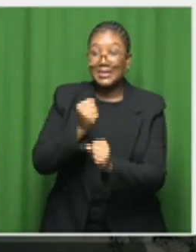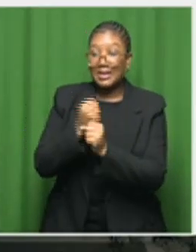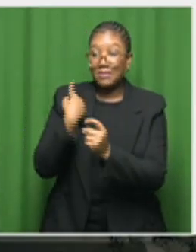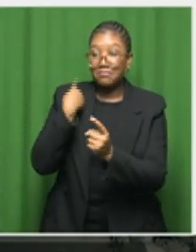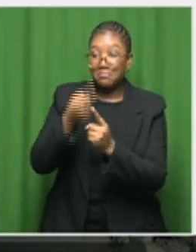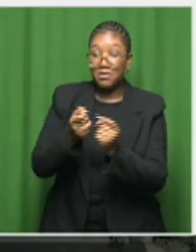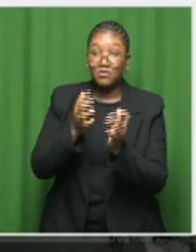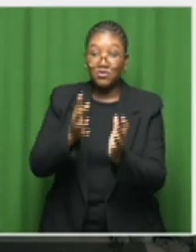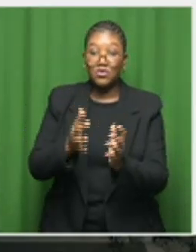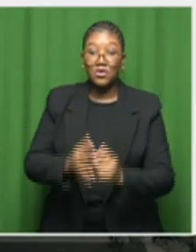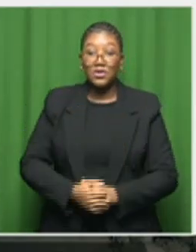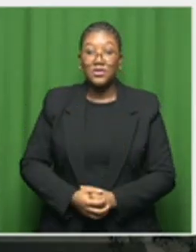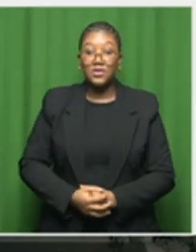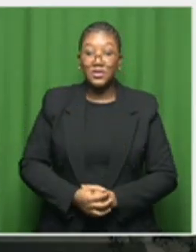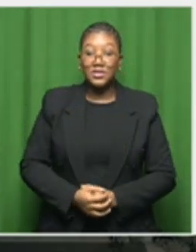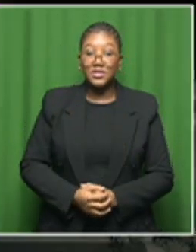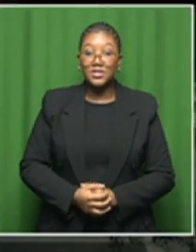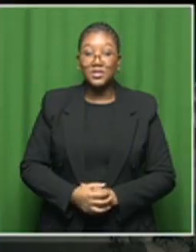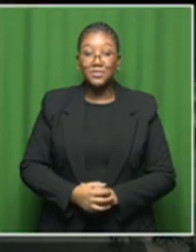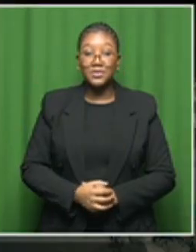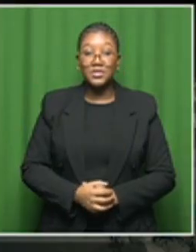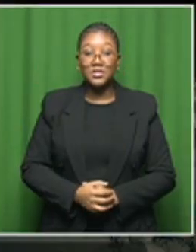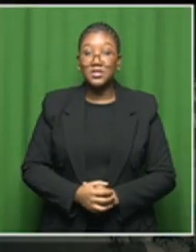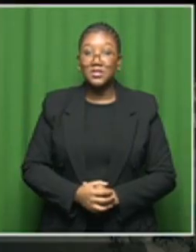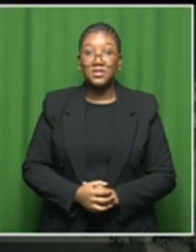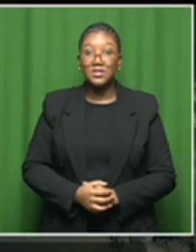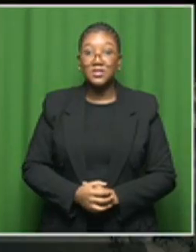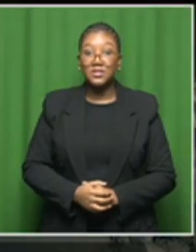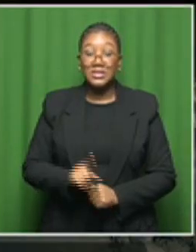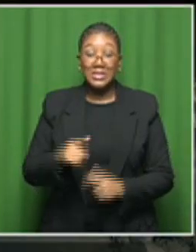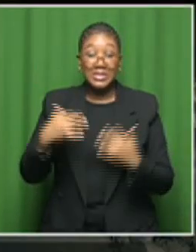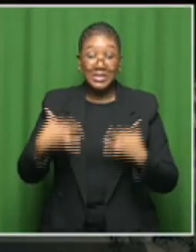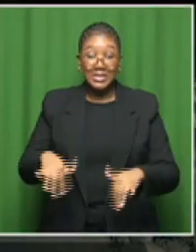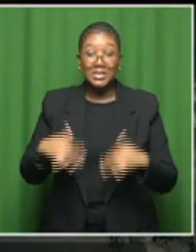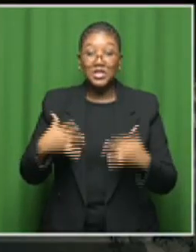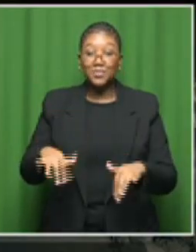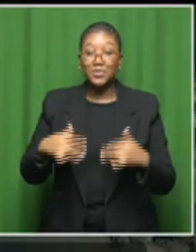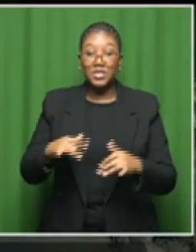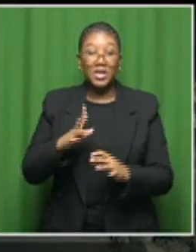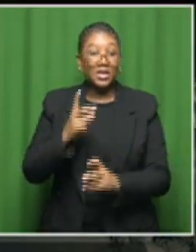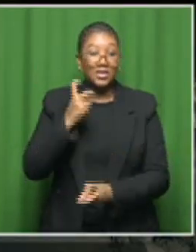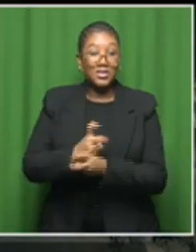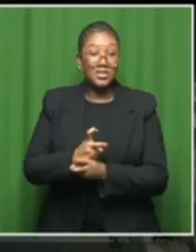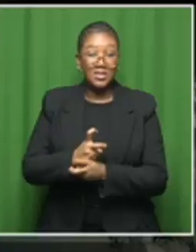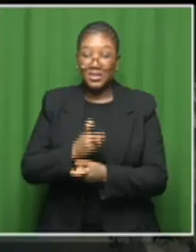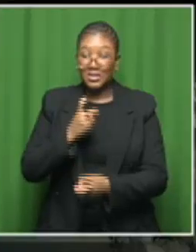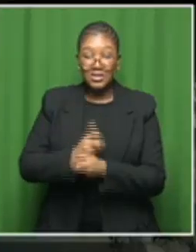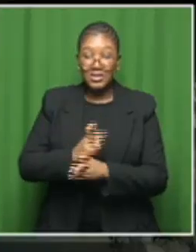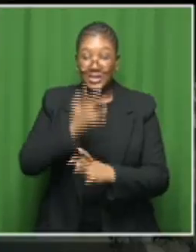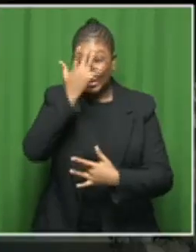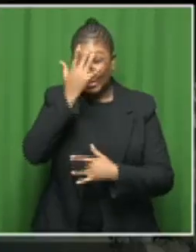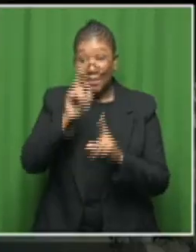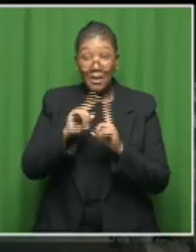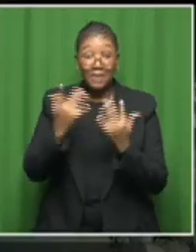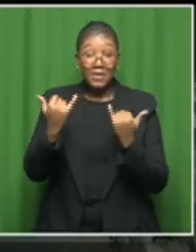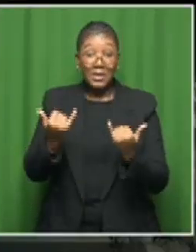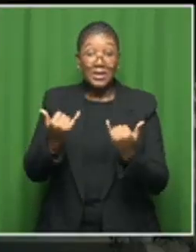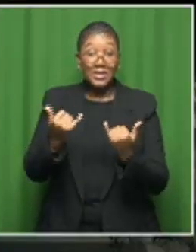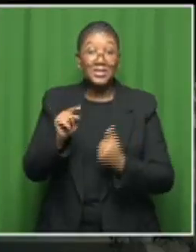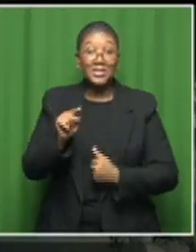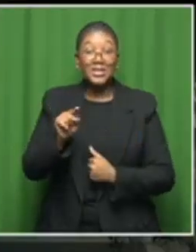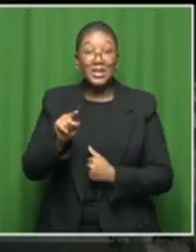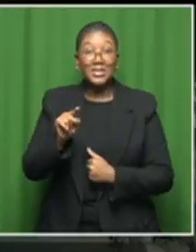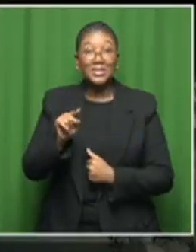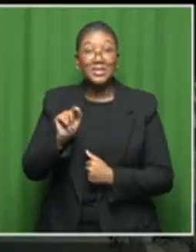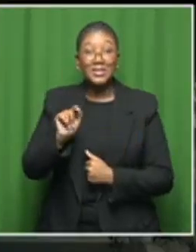that is incredibly tough. But now that you're on treatment, does it give you a